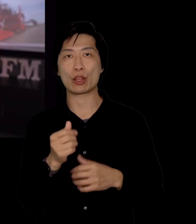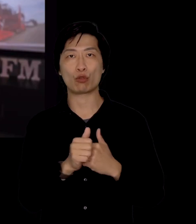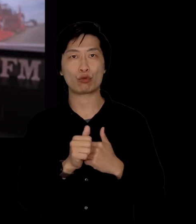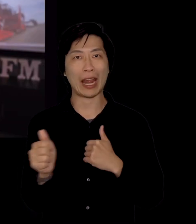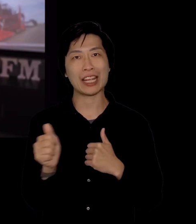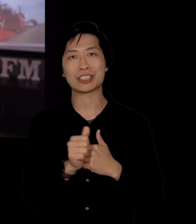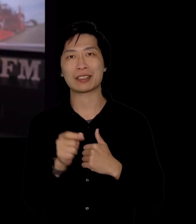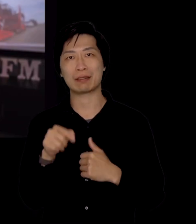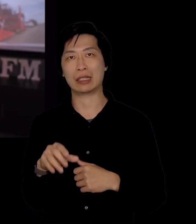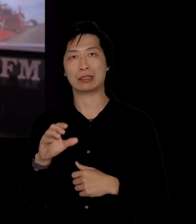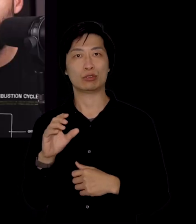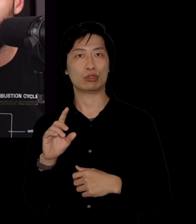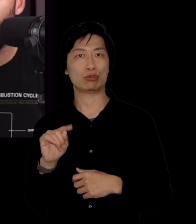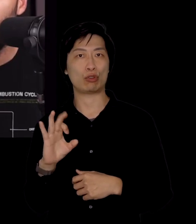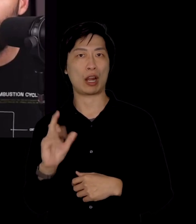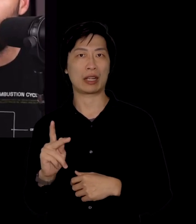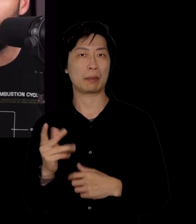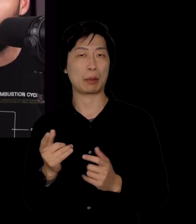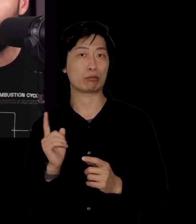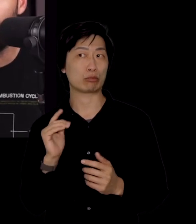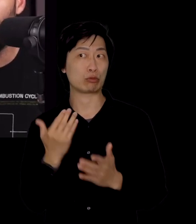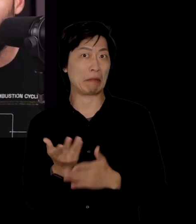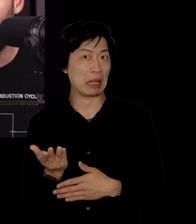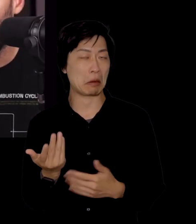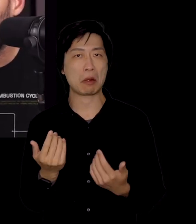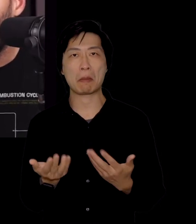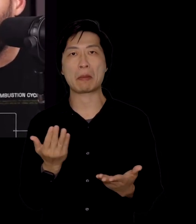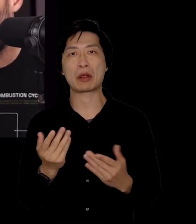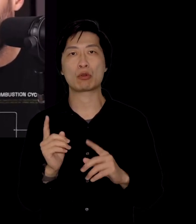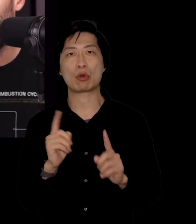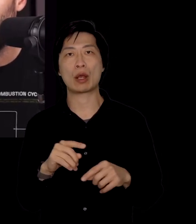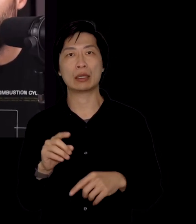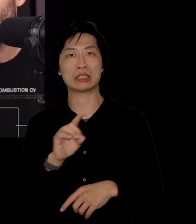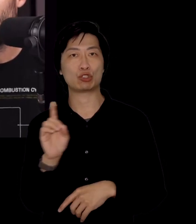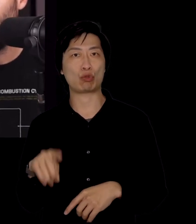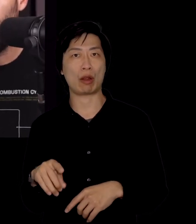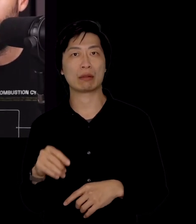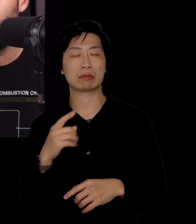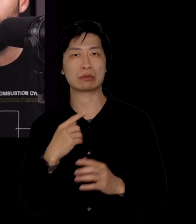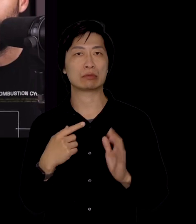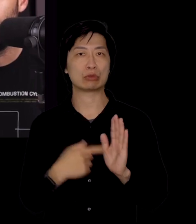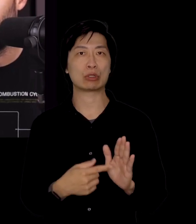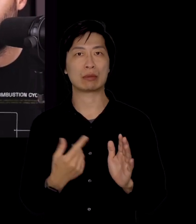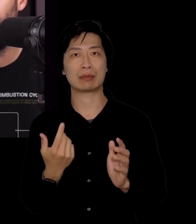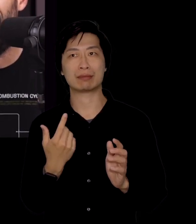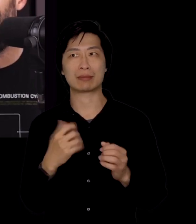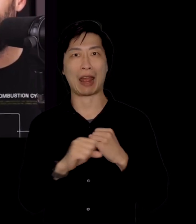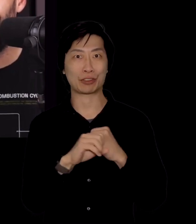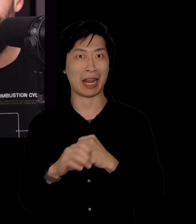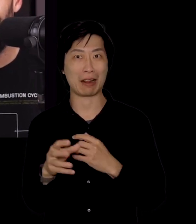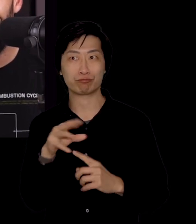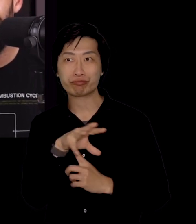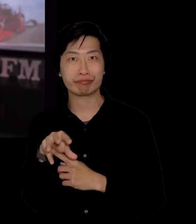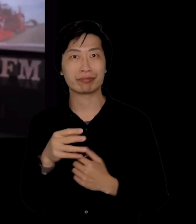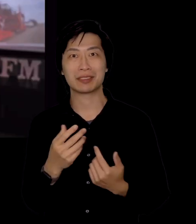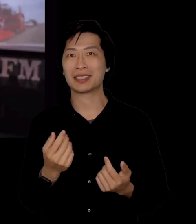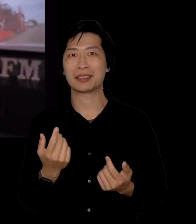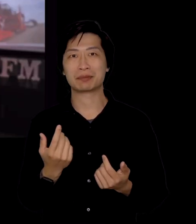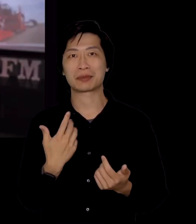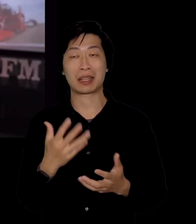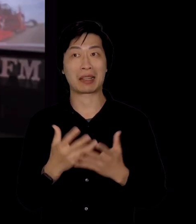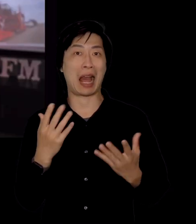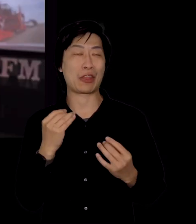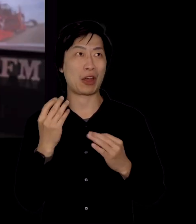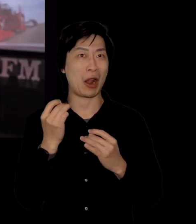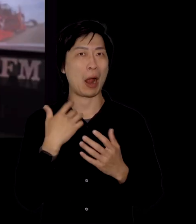and the range and all that stuff of the trucks. Maybe those cars are going there, or maybe they're going to Detroit to shoot some sort of ad or something. That a